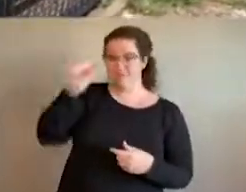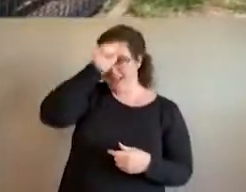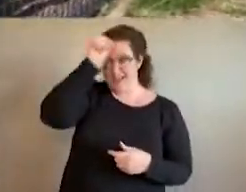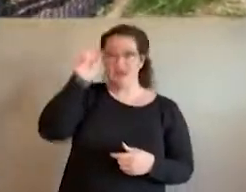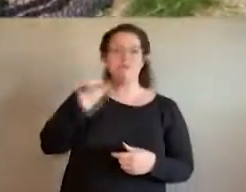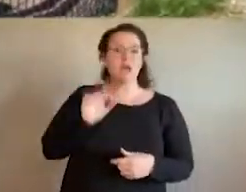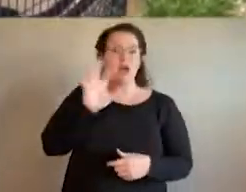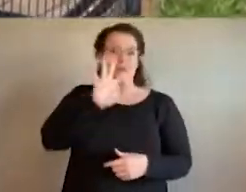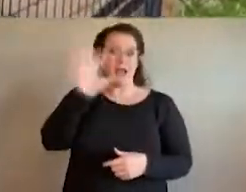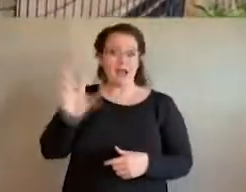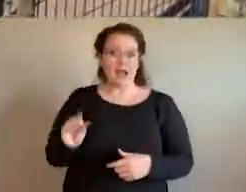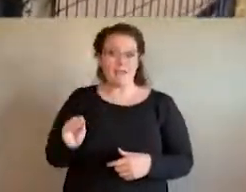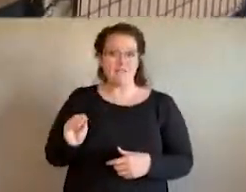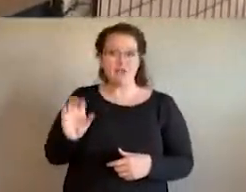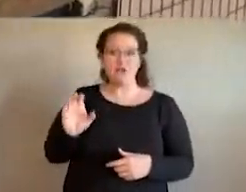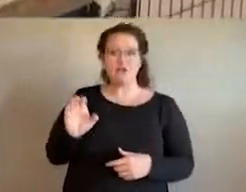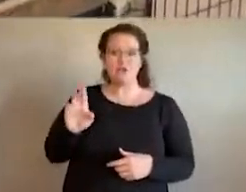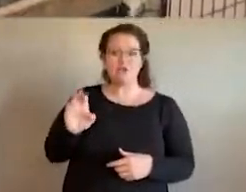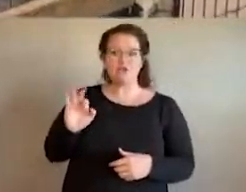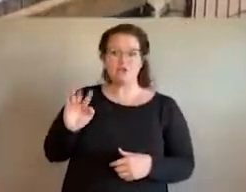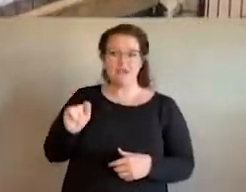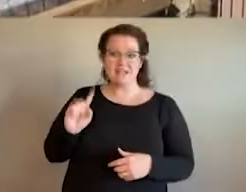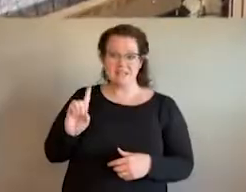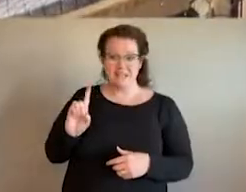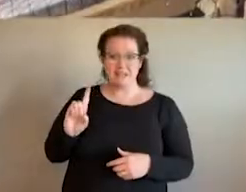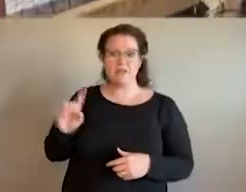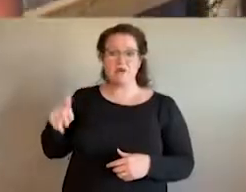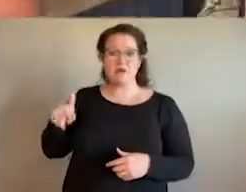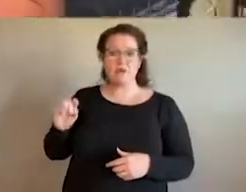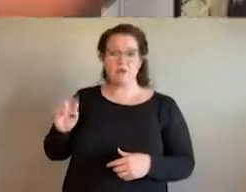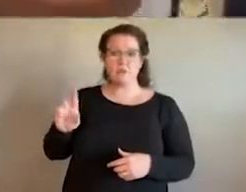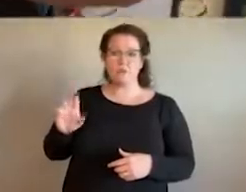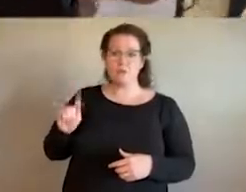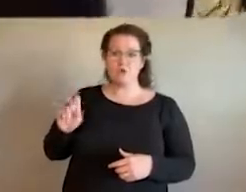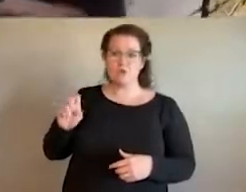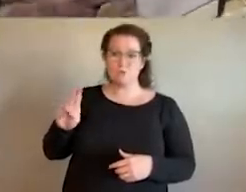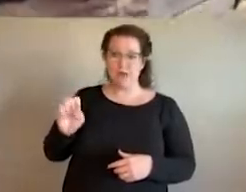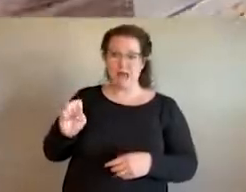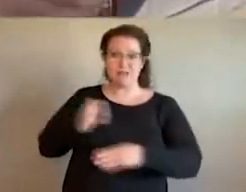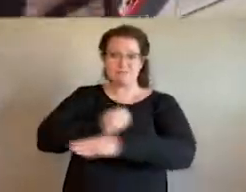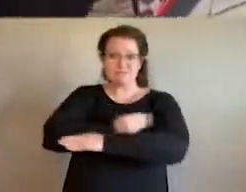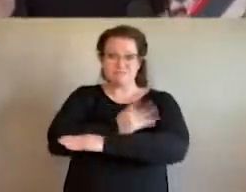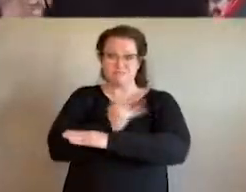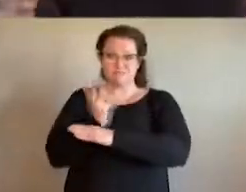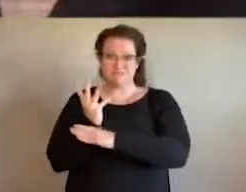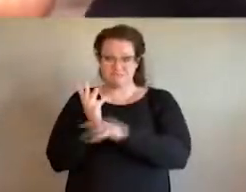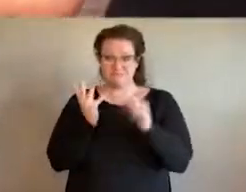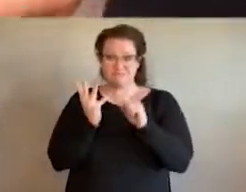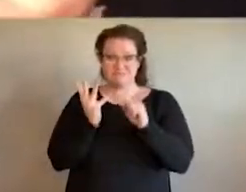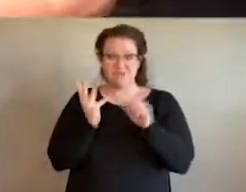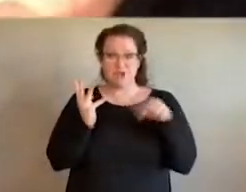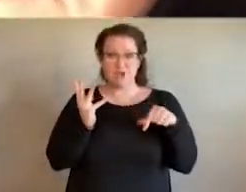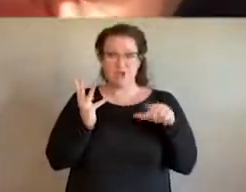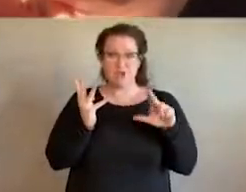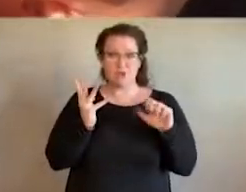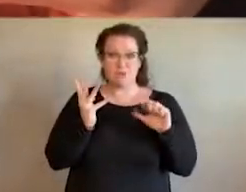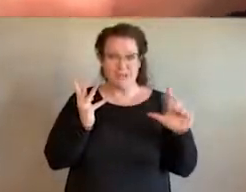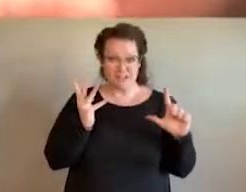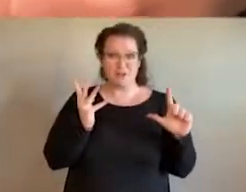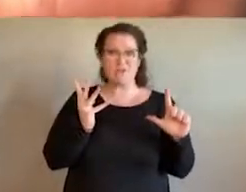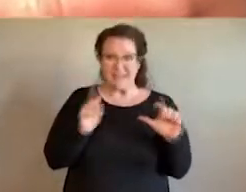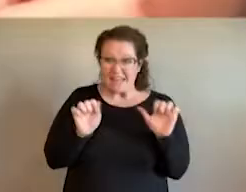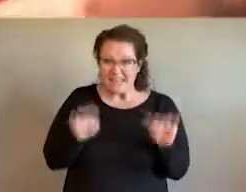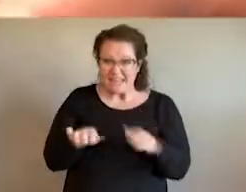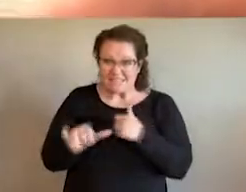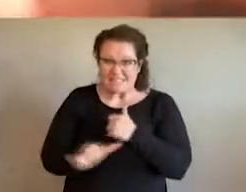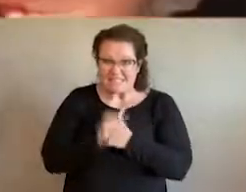crested porcupines. This is actually one of their quills. These guys are super cool, but also a little bit deadly if you're